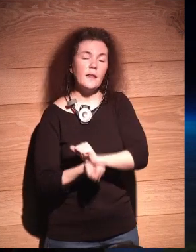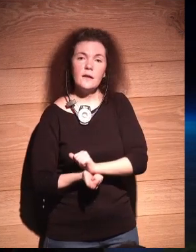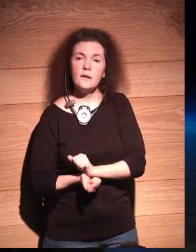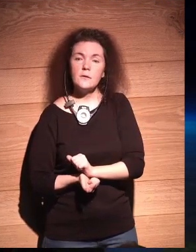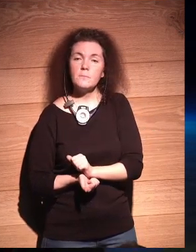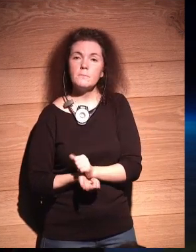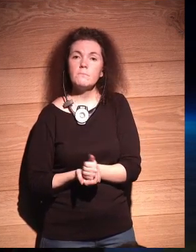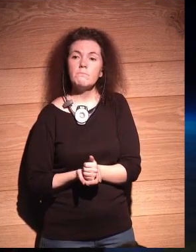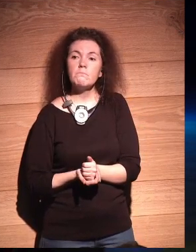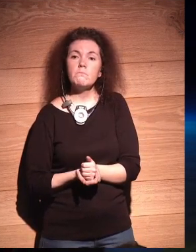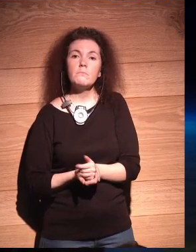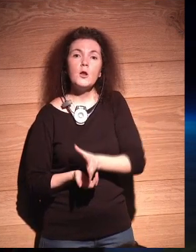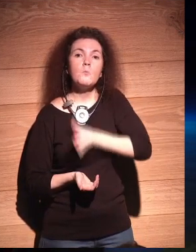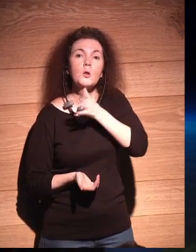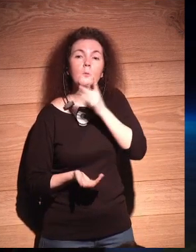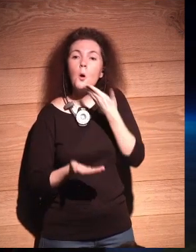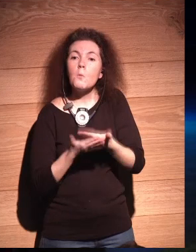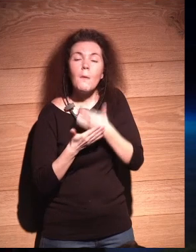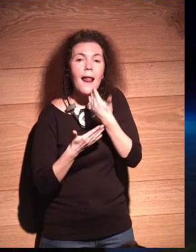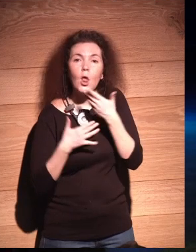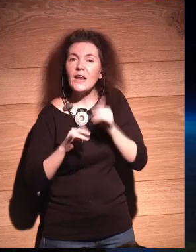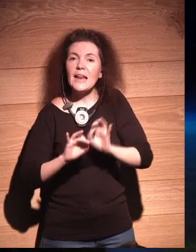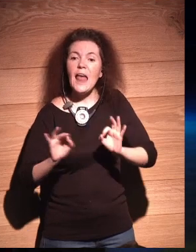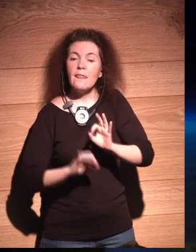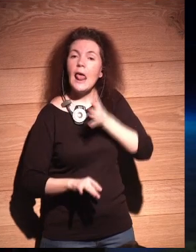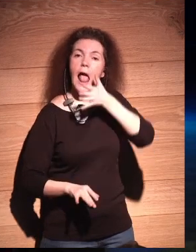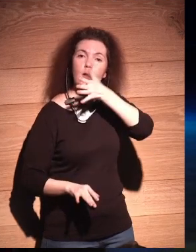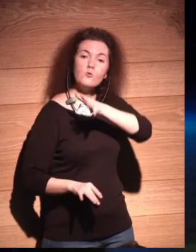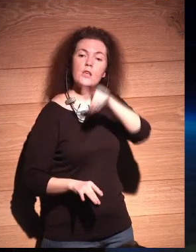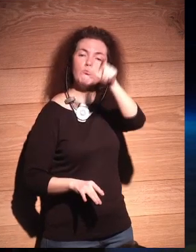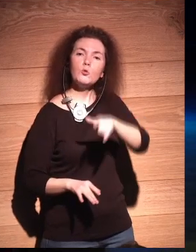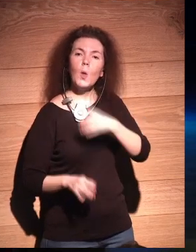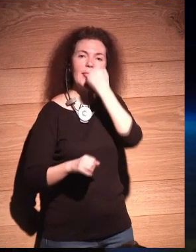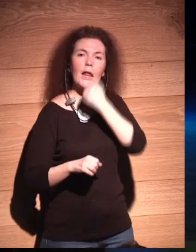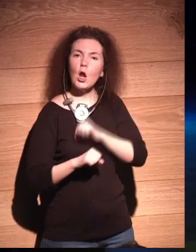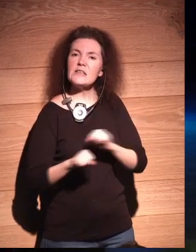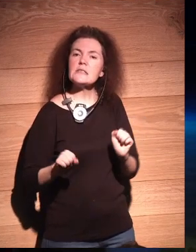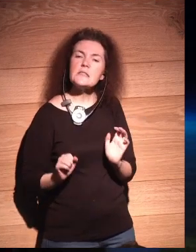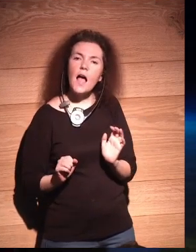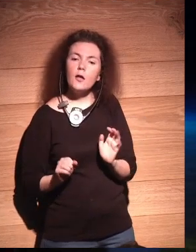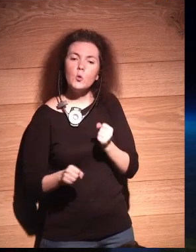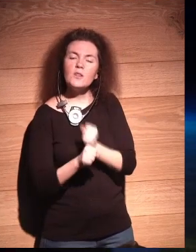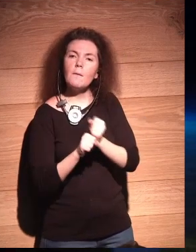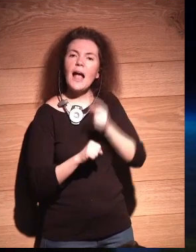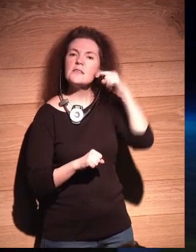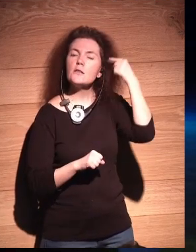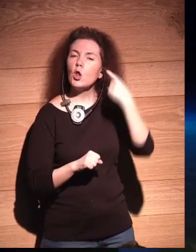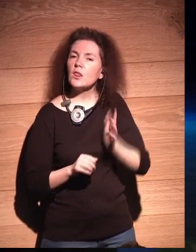zero evidence. They charged him with being a terrorist who was working in London as a